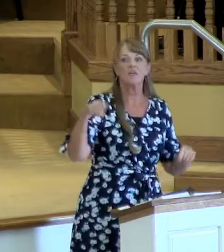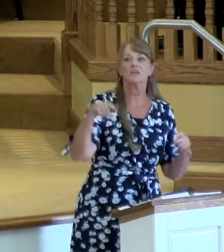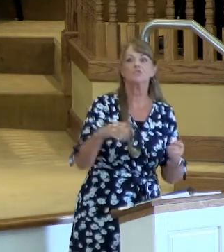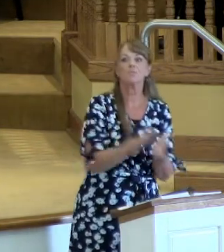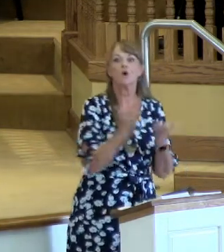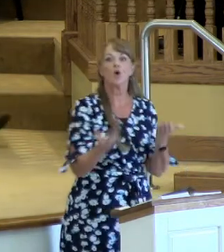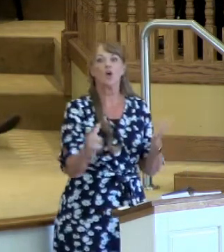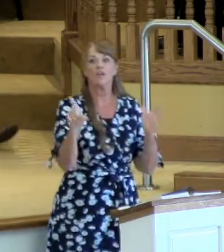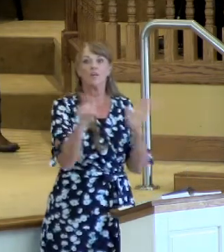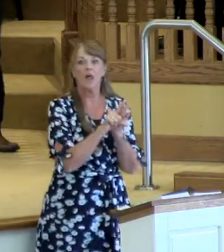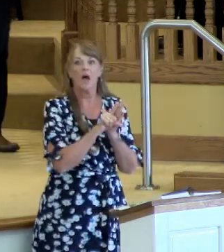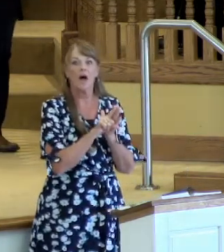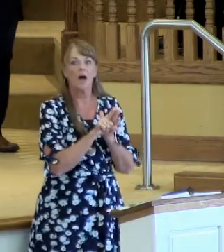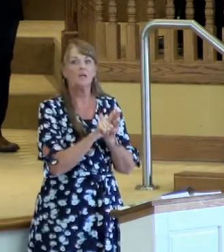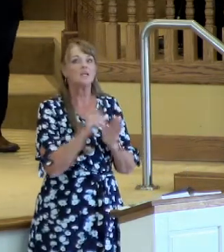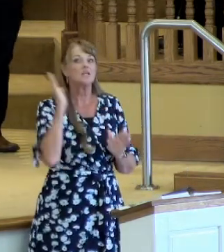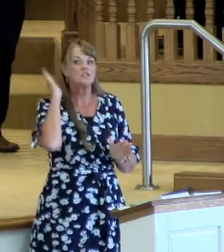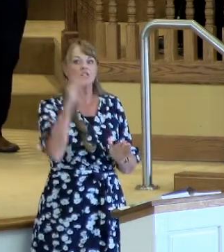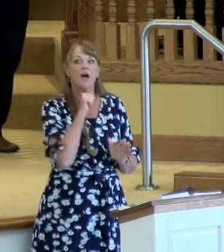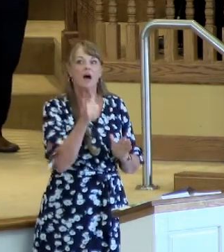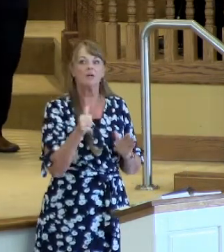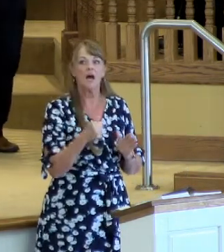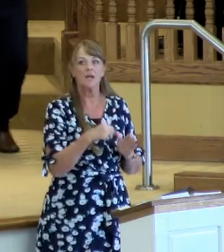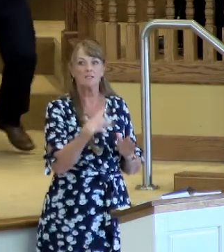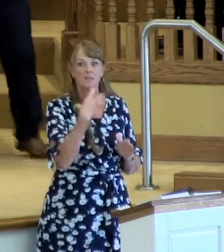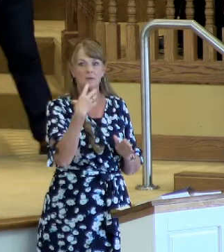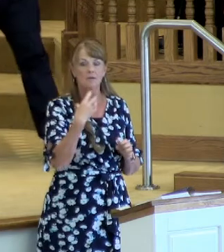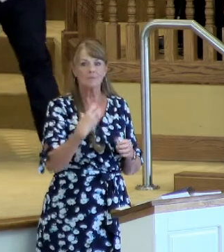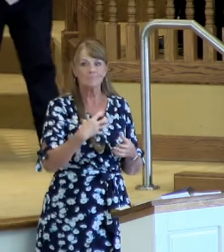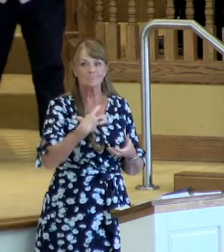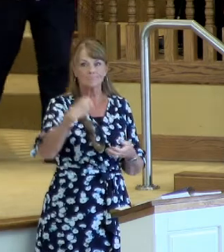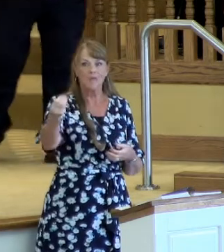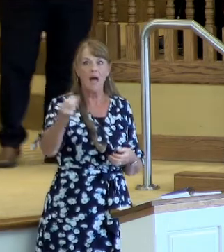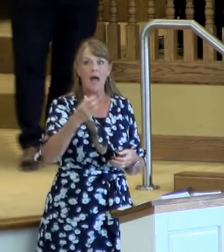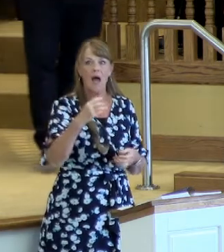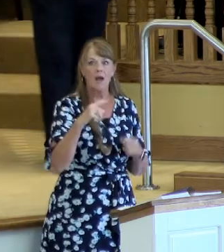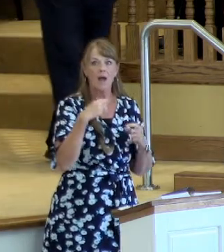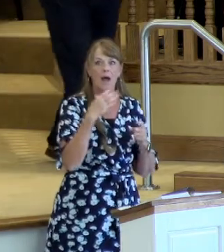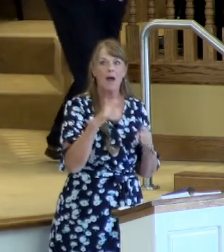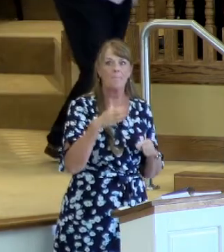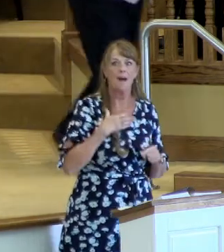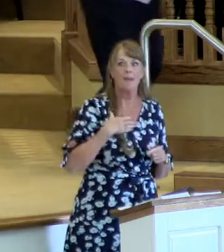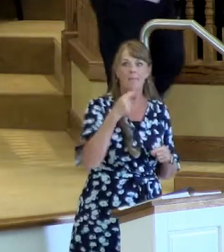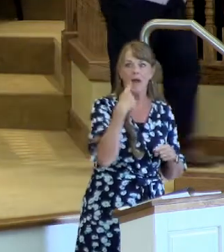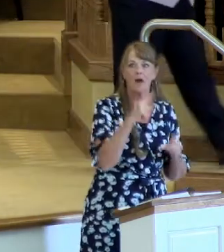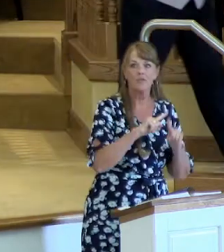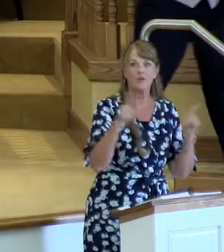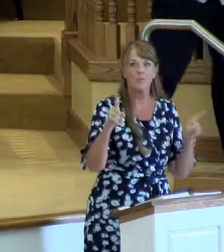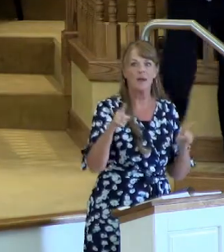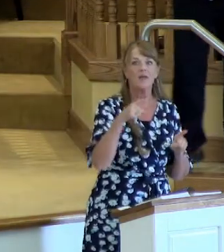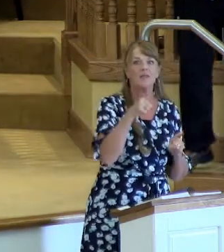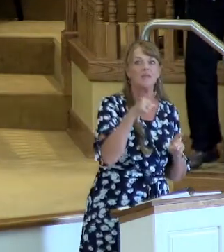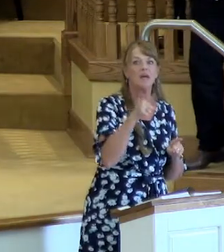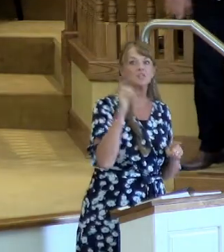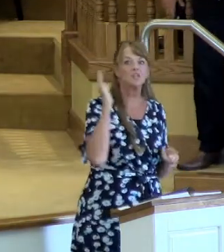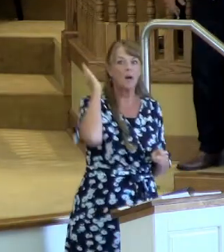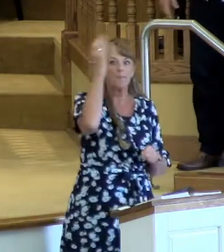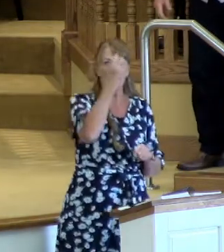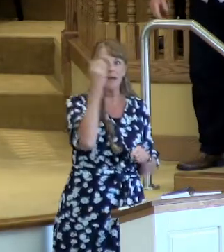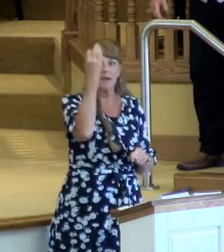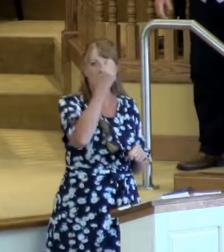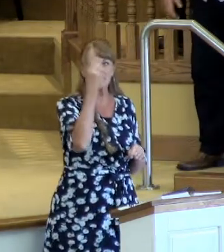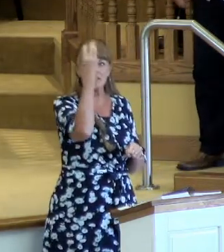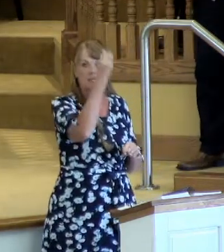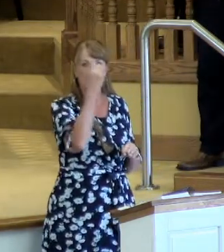This book of the law shall not depart out of thy mouth, but thou shalt